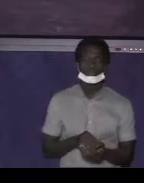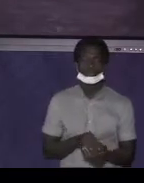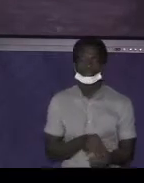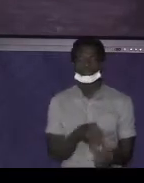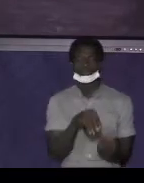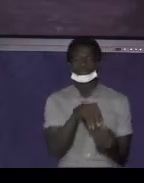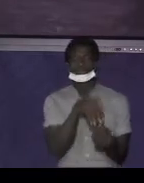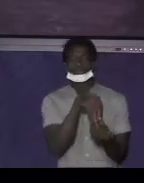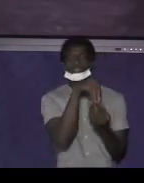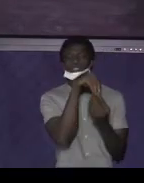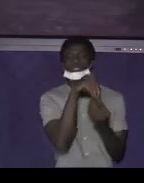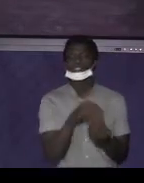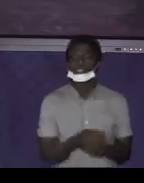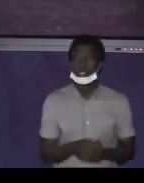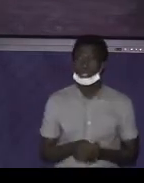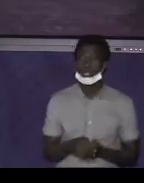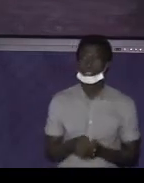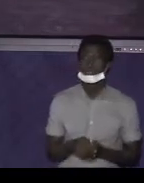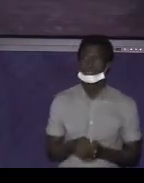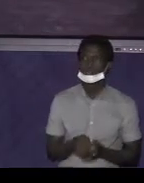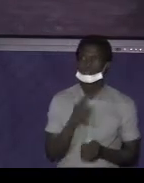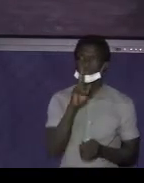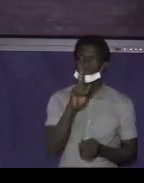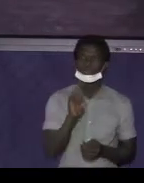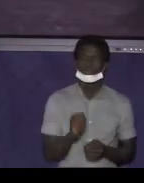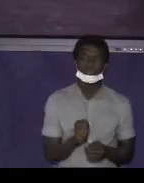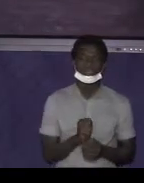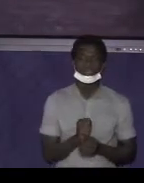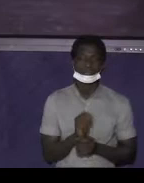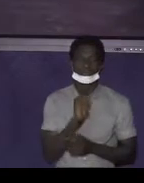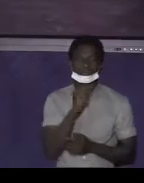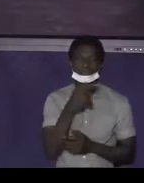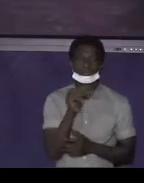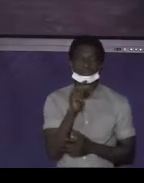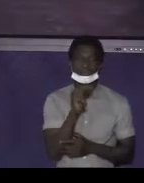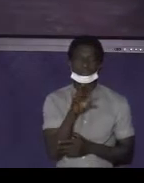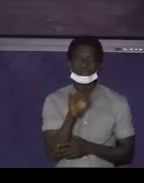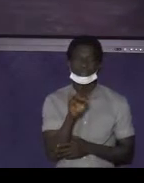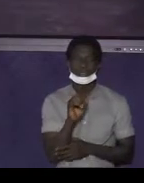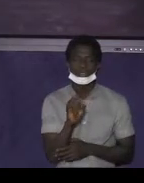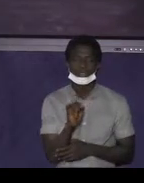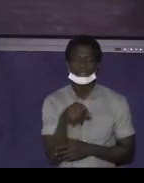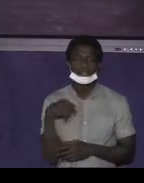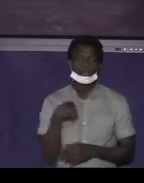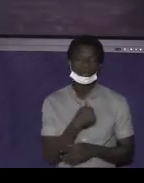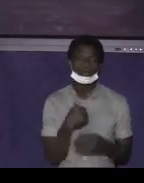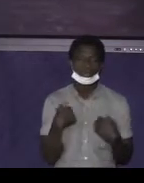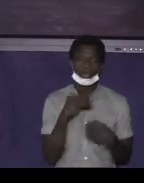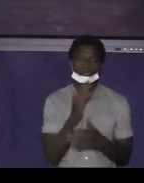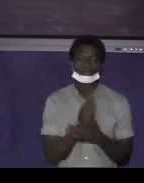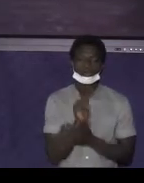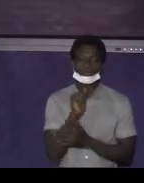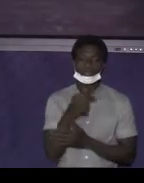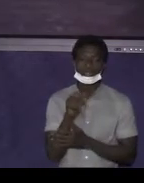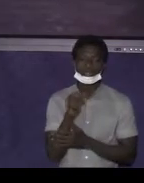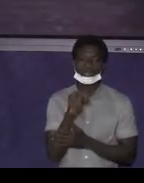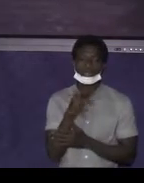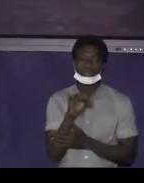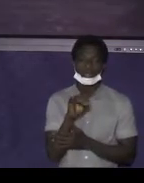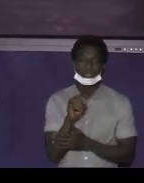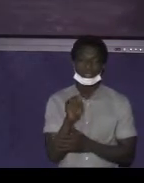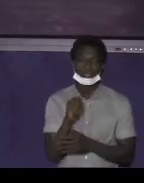as I've just said now, has some specialized agencies. That means we have some agencies